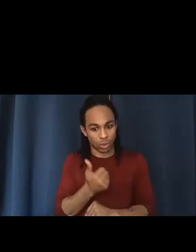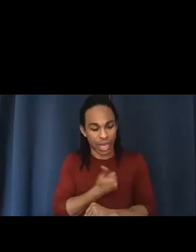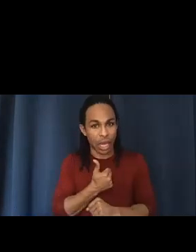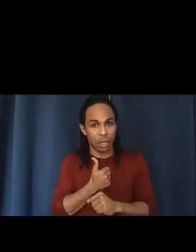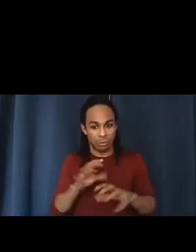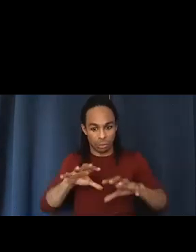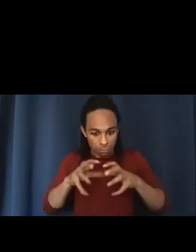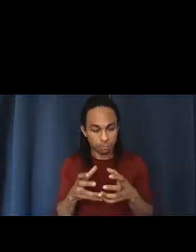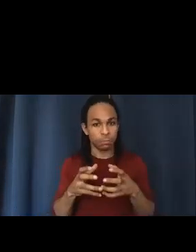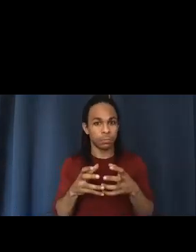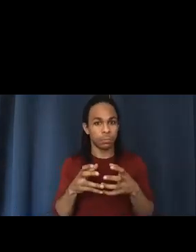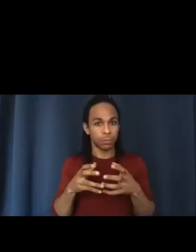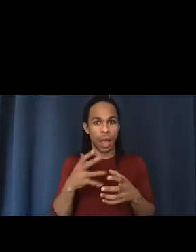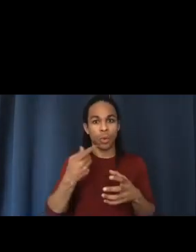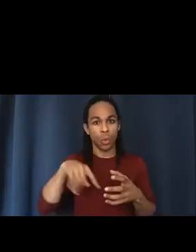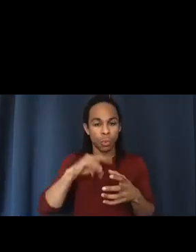increasing our reach.